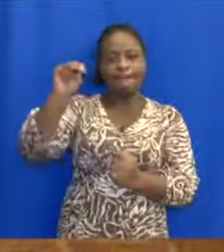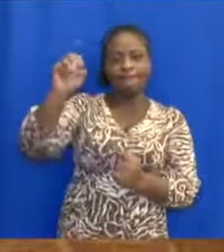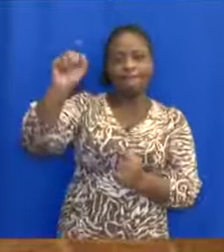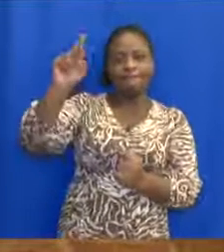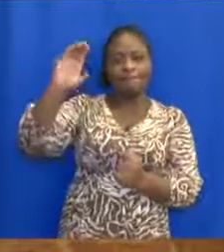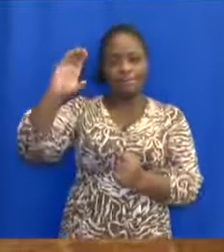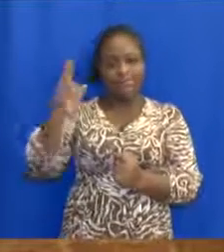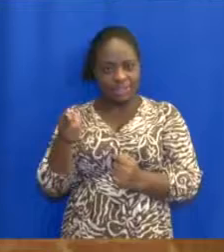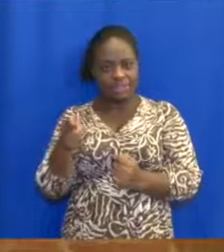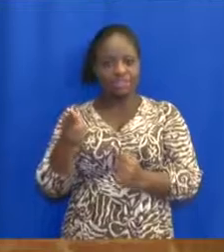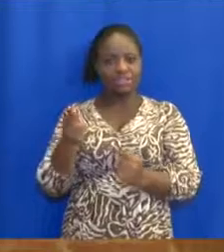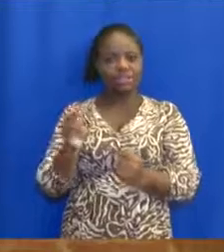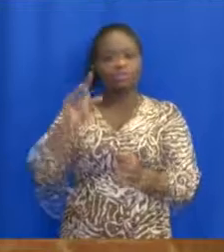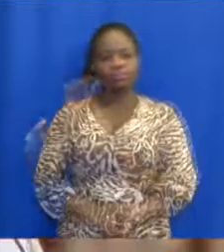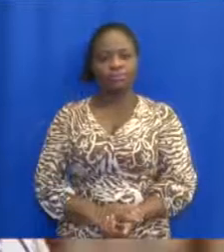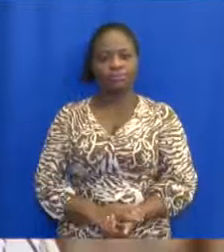bill as the benchmark.